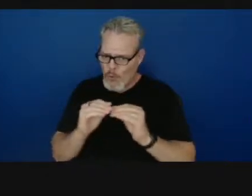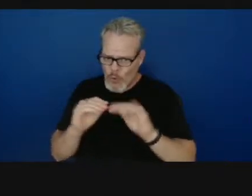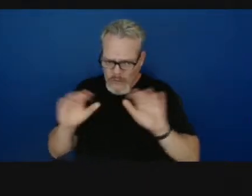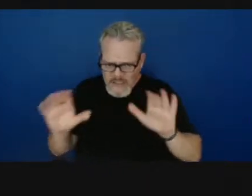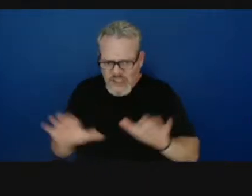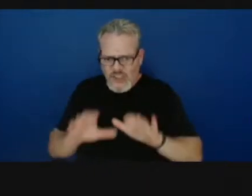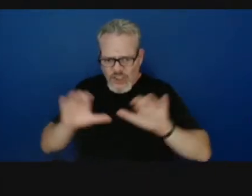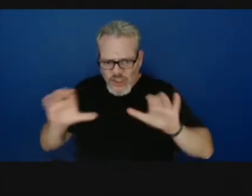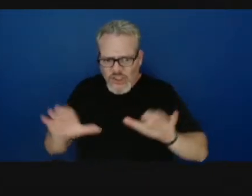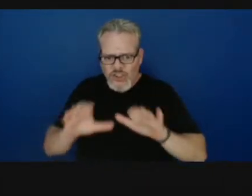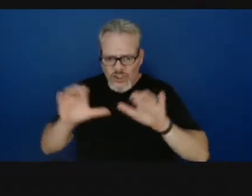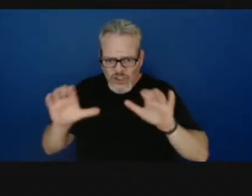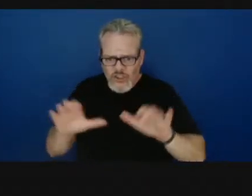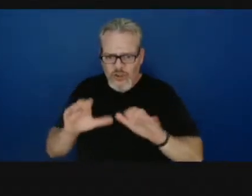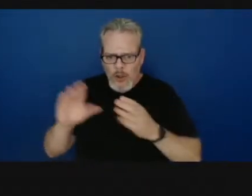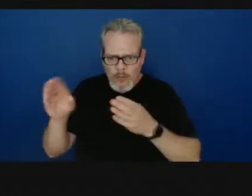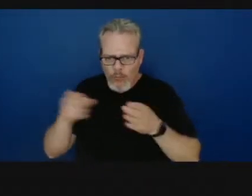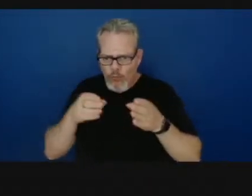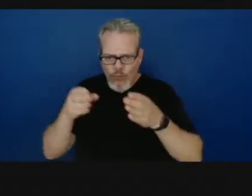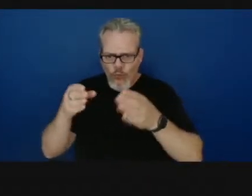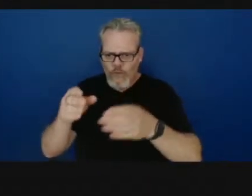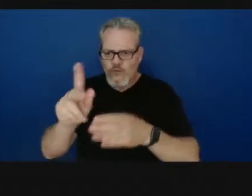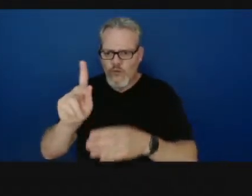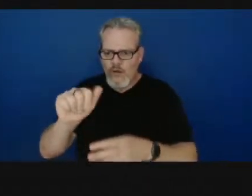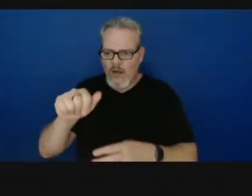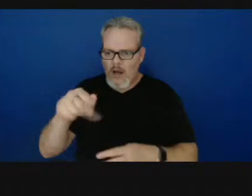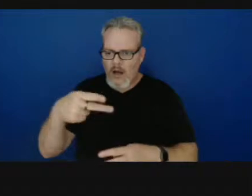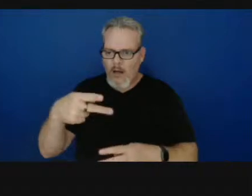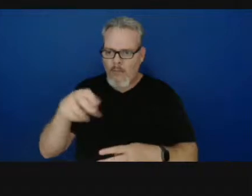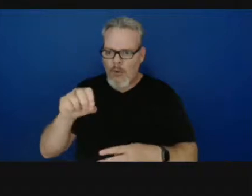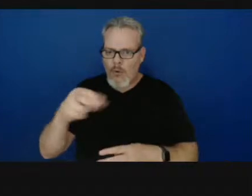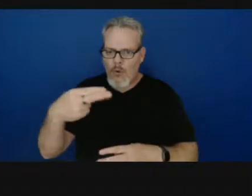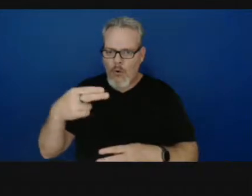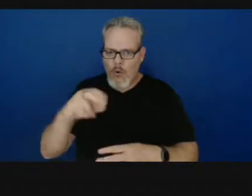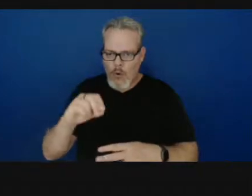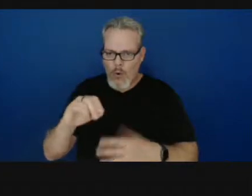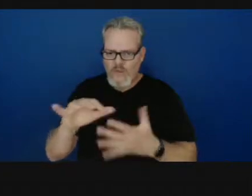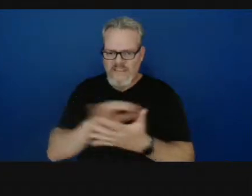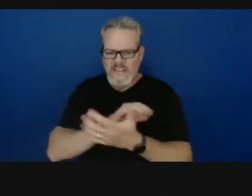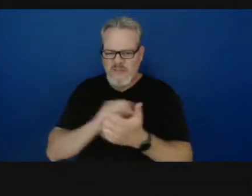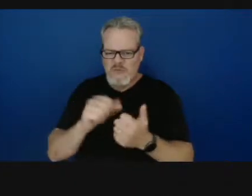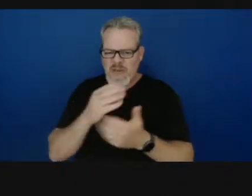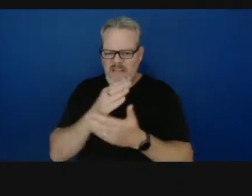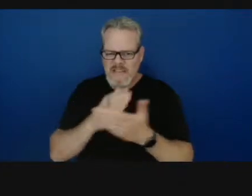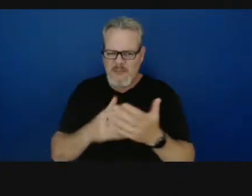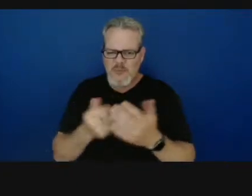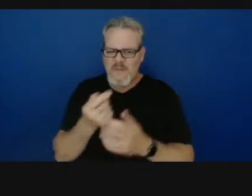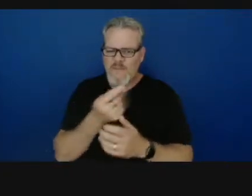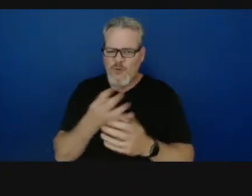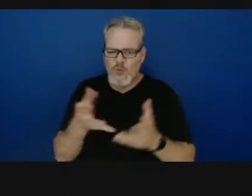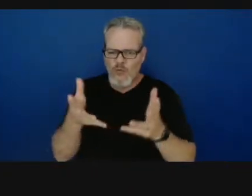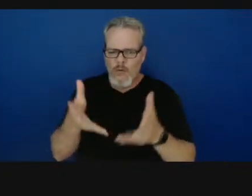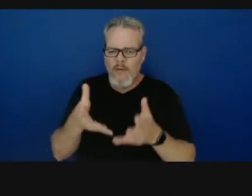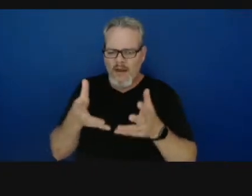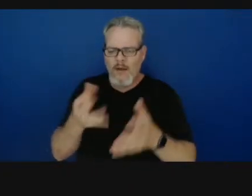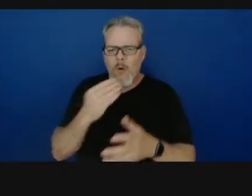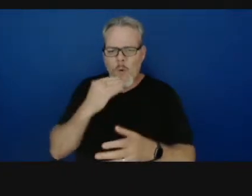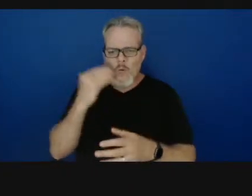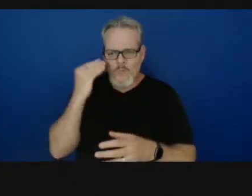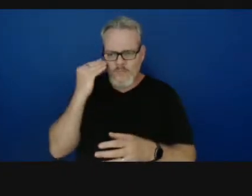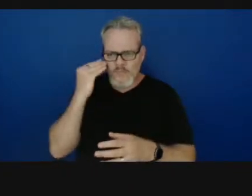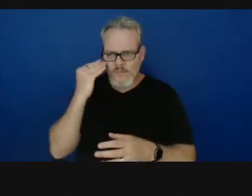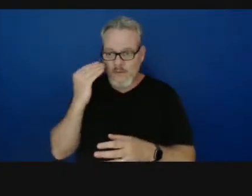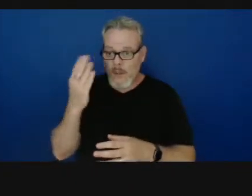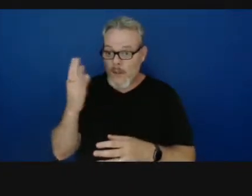re-advance into the Kapoho beach lots and farm lots, destroying some of the few remaining homes in that area. The blue home,